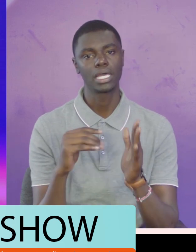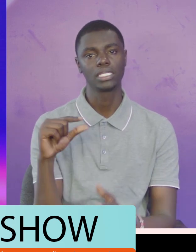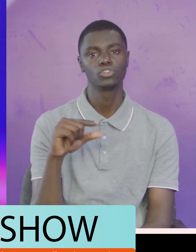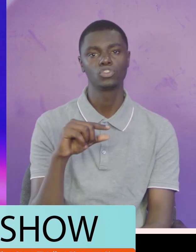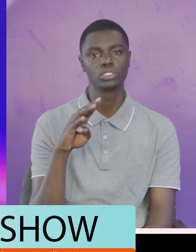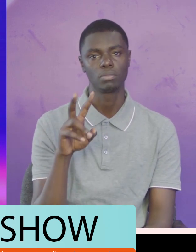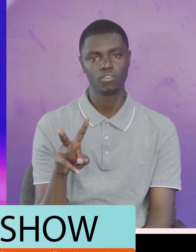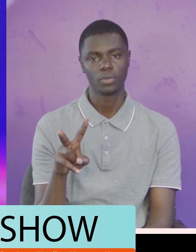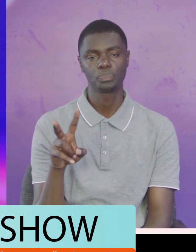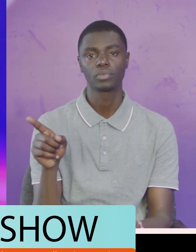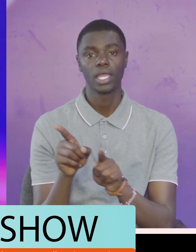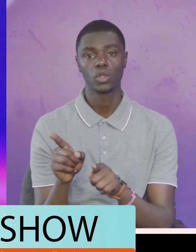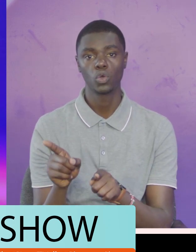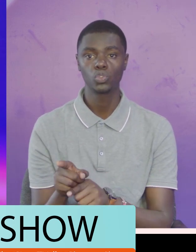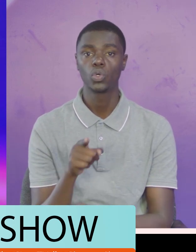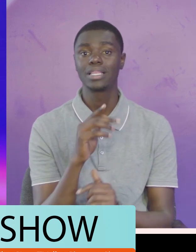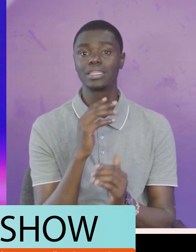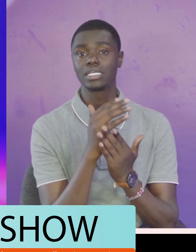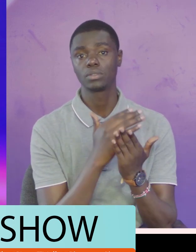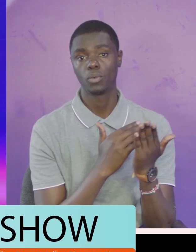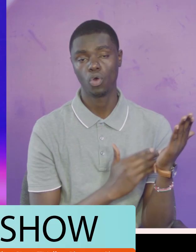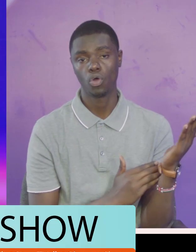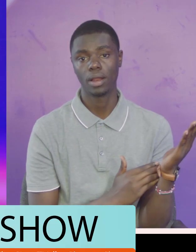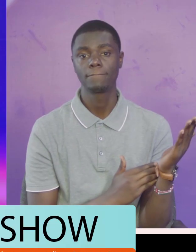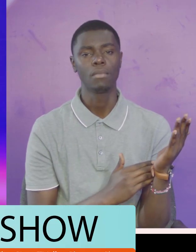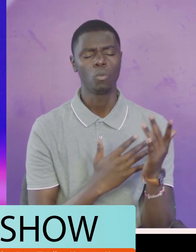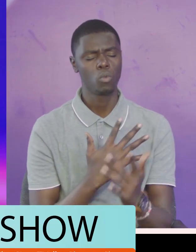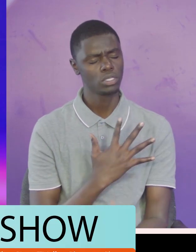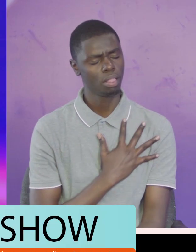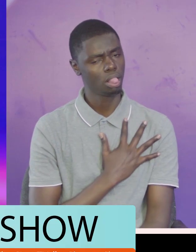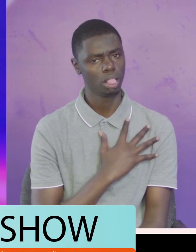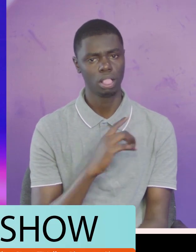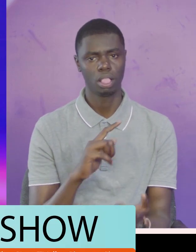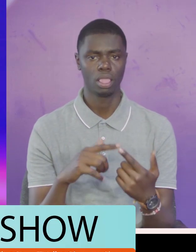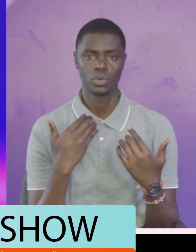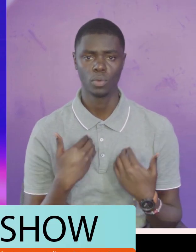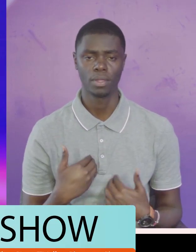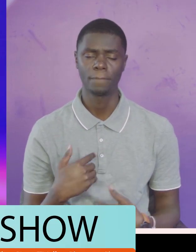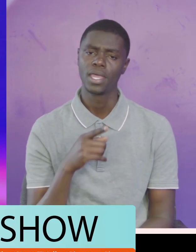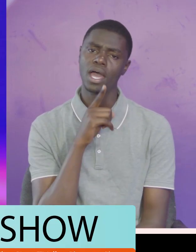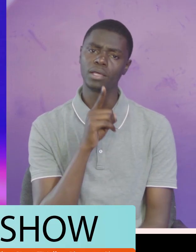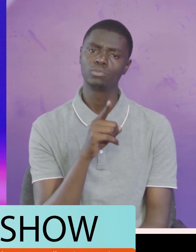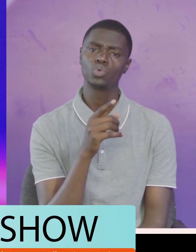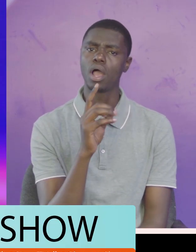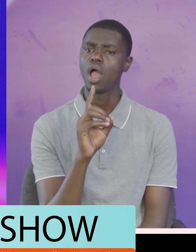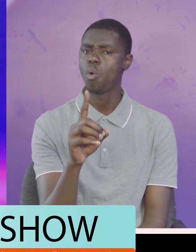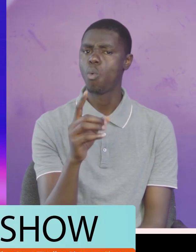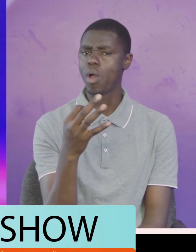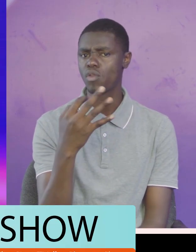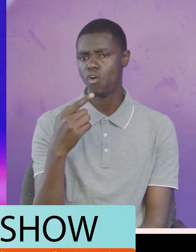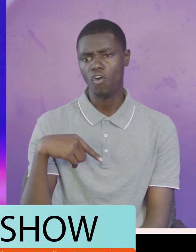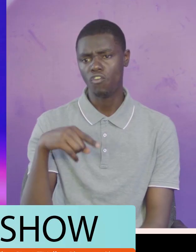gender-based violence. And this program was really dear to me, because I'm sure one of